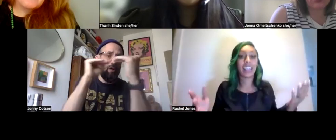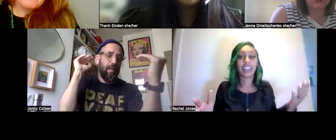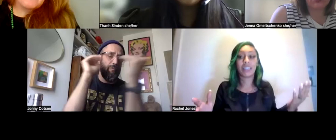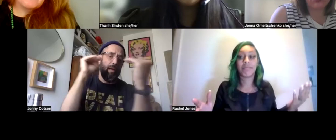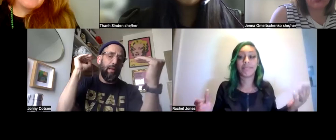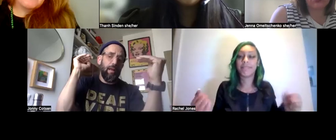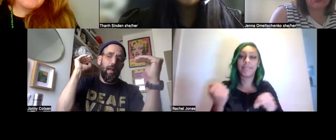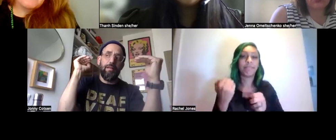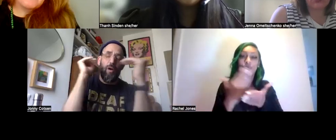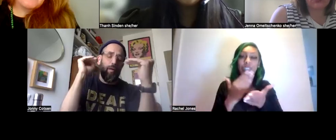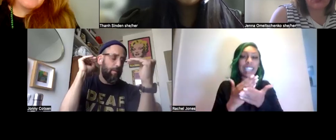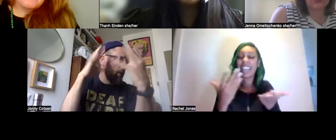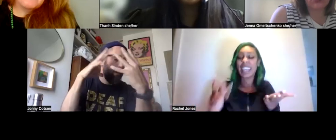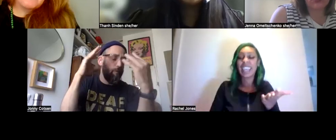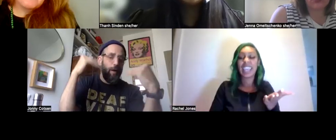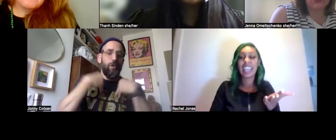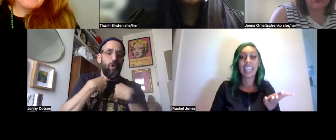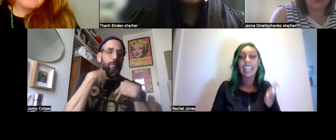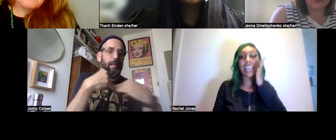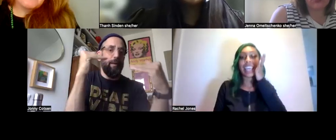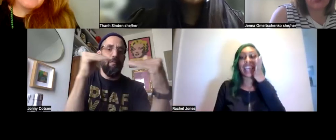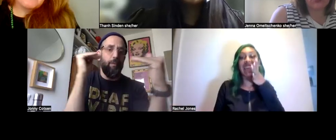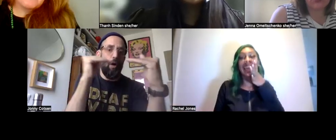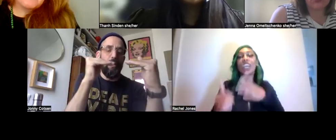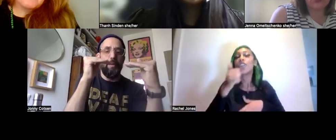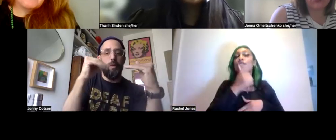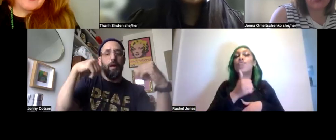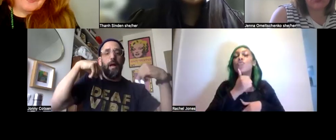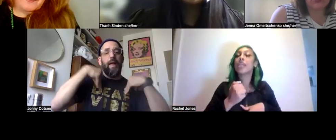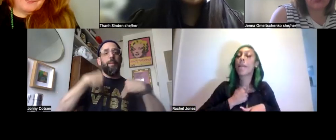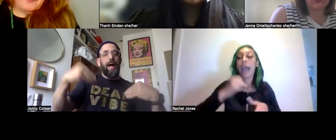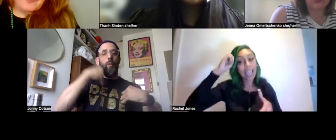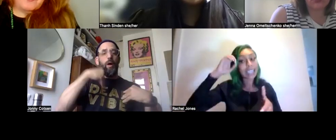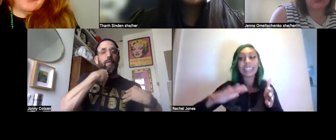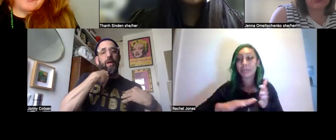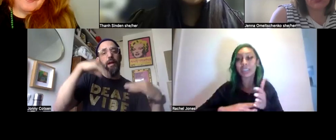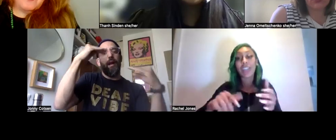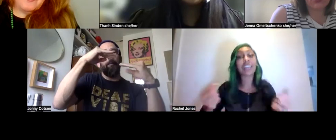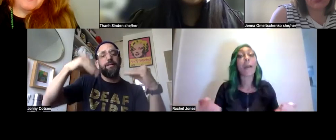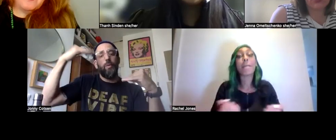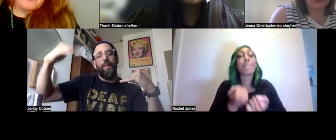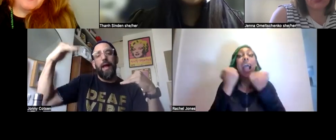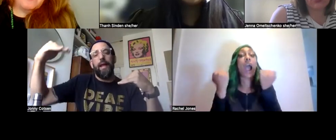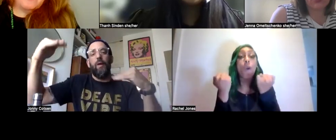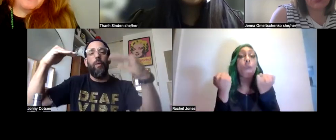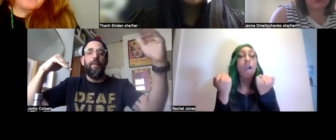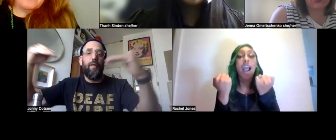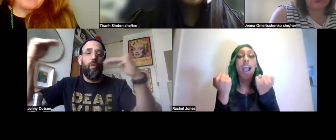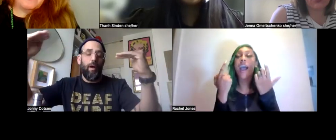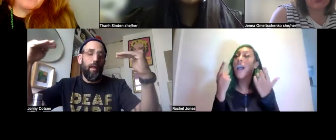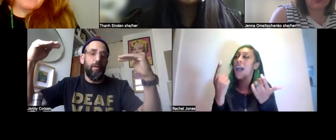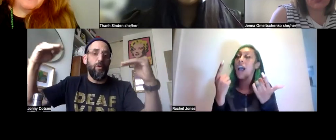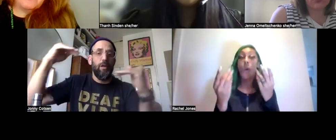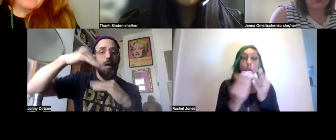I've gone in and I really, really like, used my experience of what I need to be doing. That's the power I've done. And I've been doing that now with